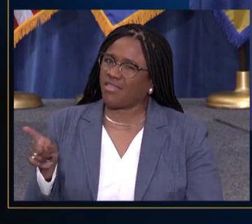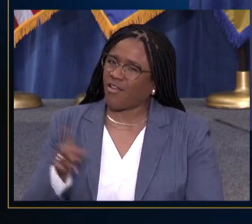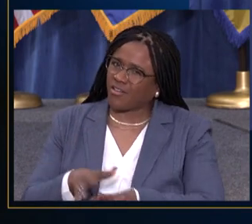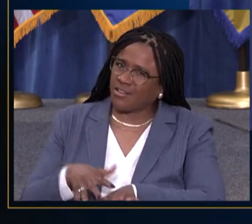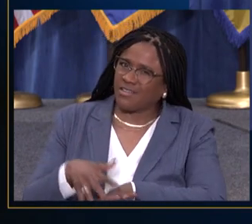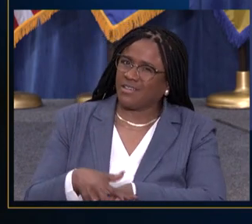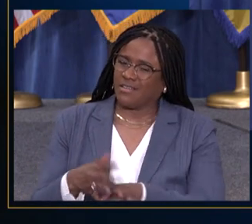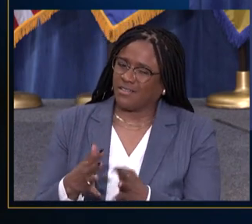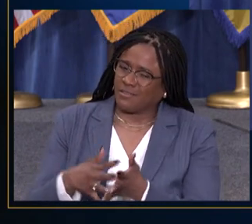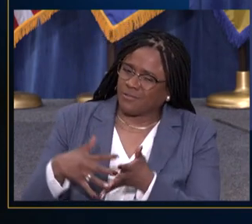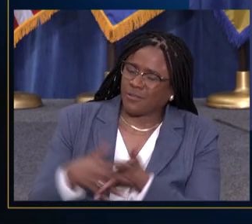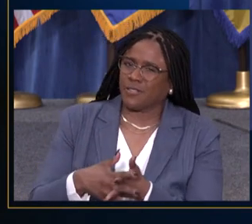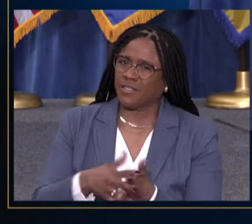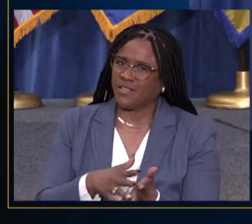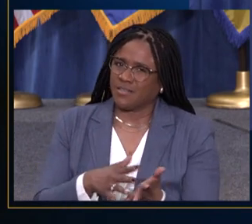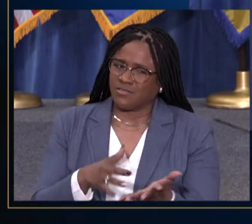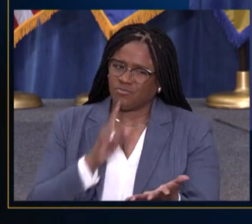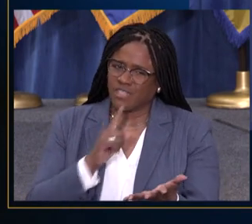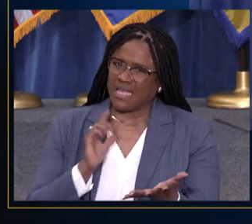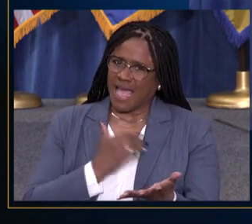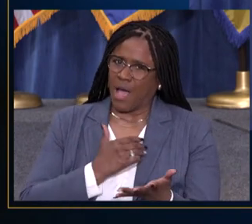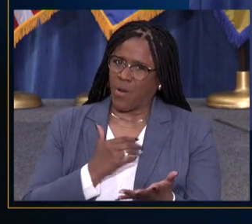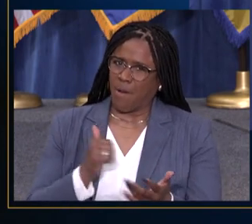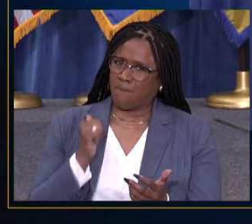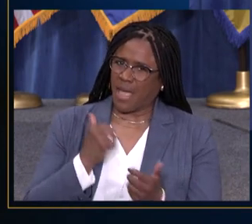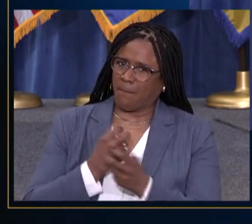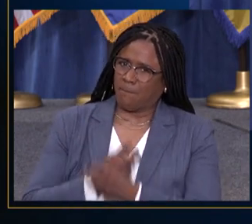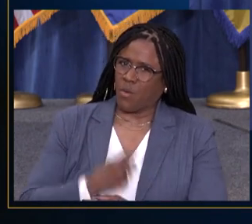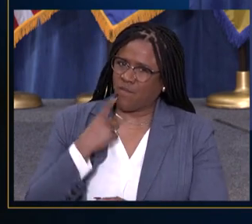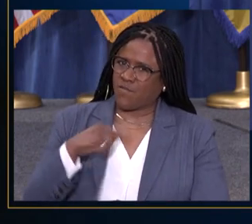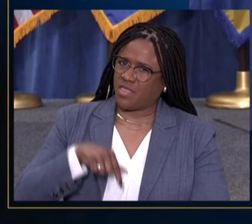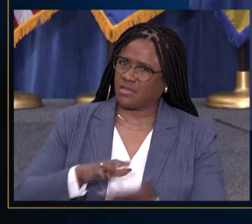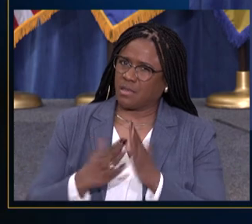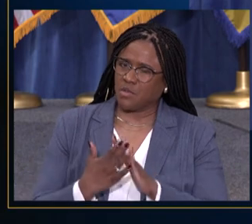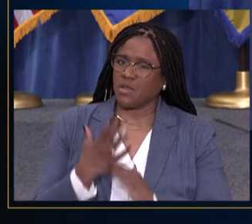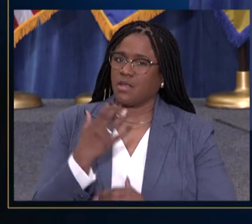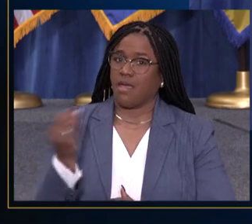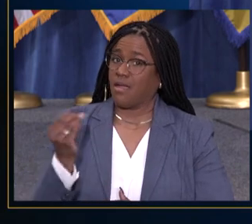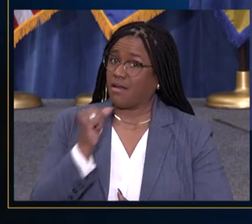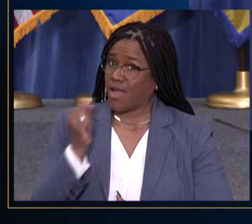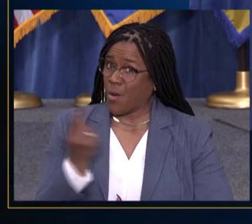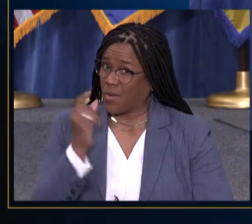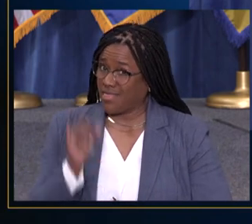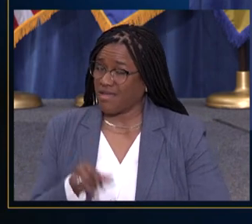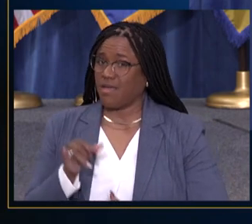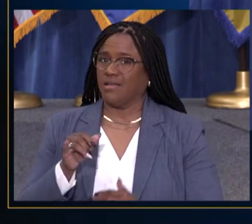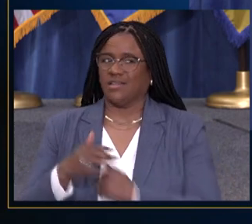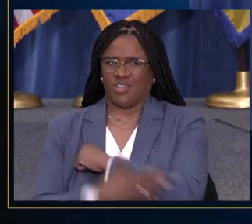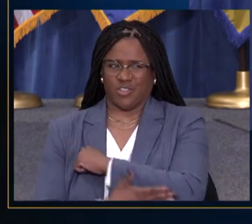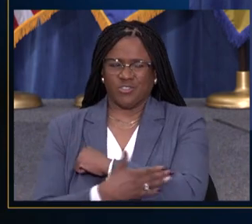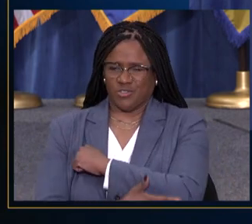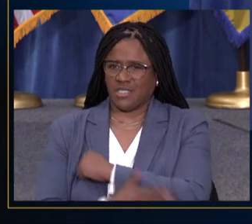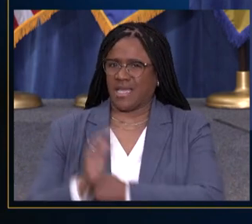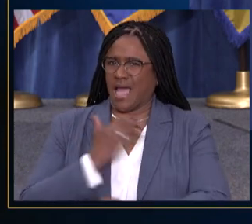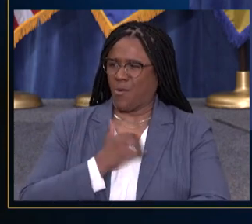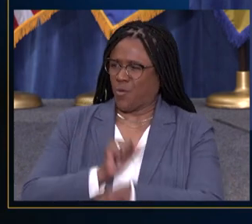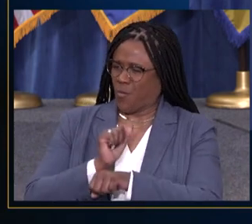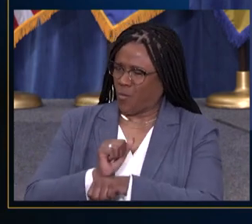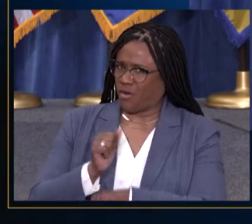not only of our community, but this country. And so the work we do is for